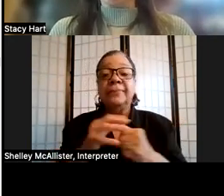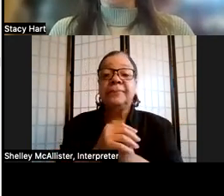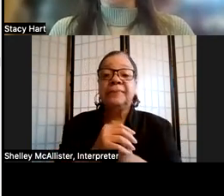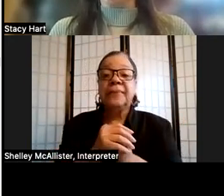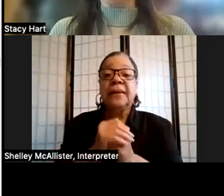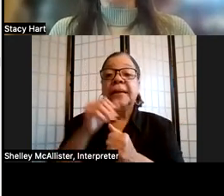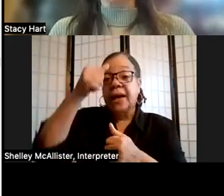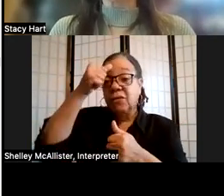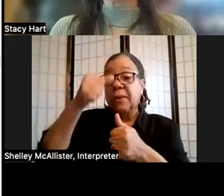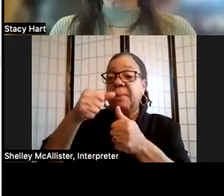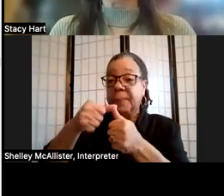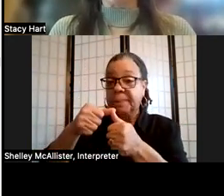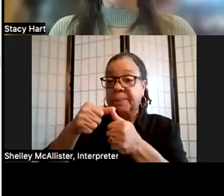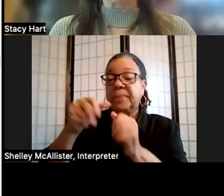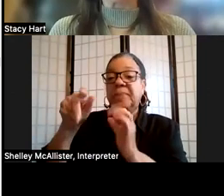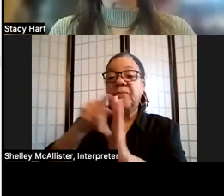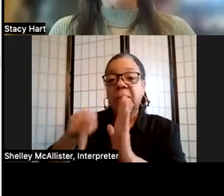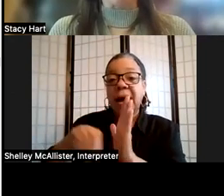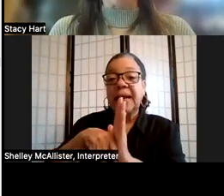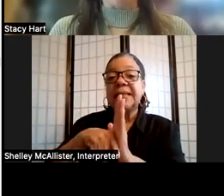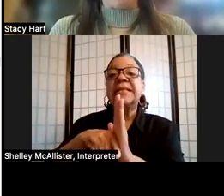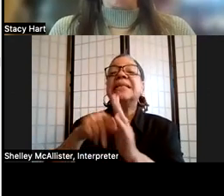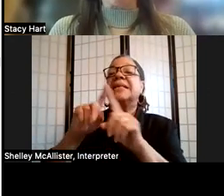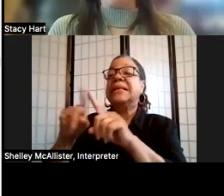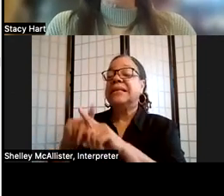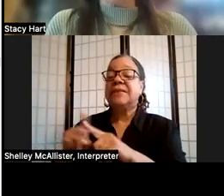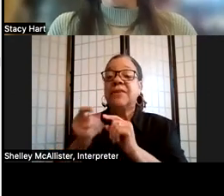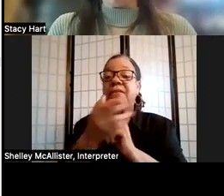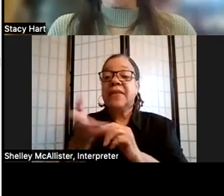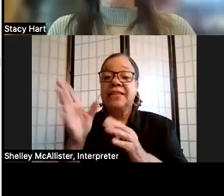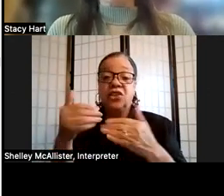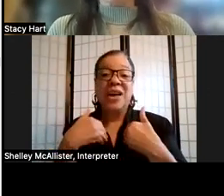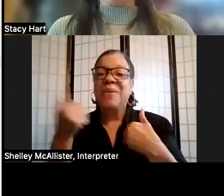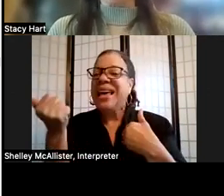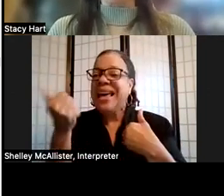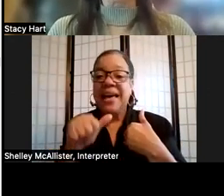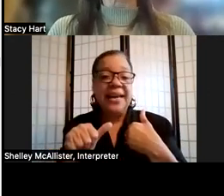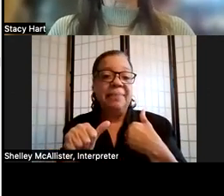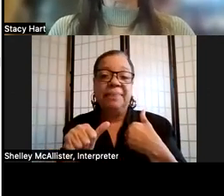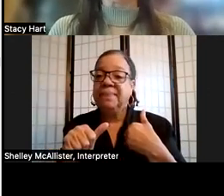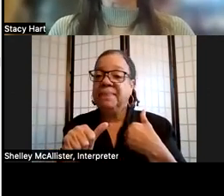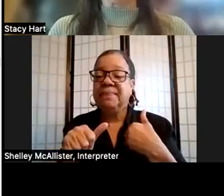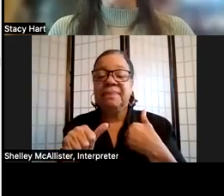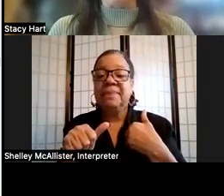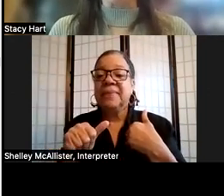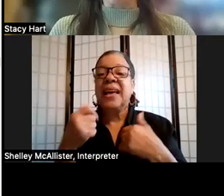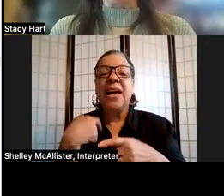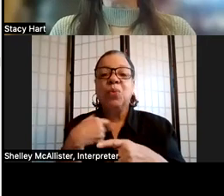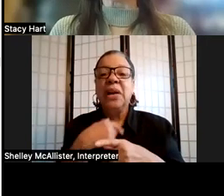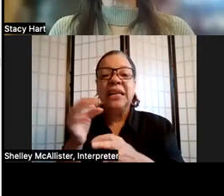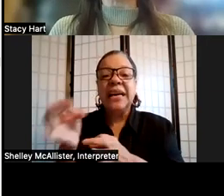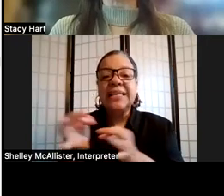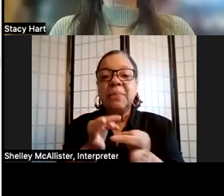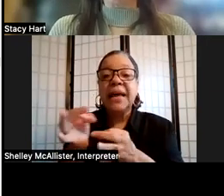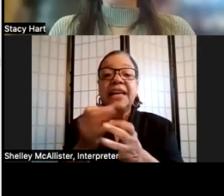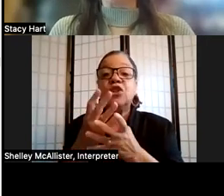Remember, for policies and practices that you have, any of them, and we didn't get to too many